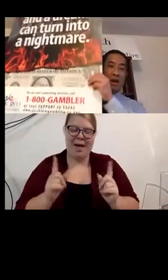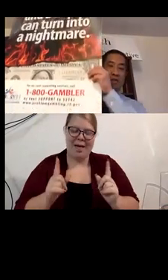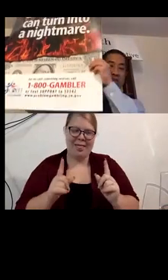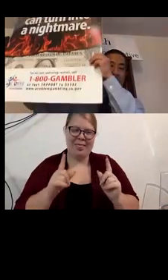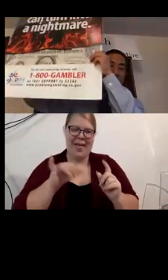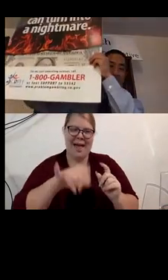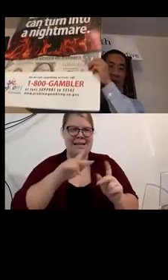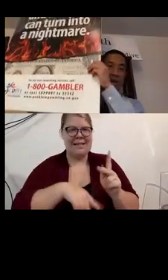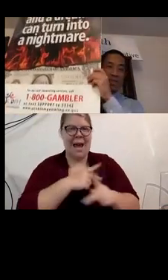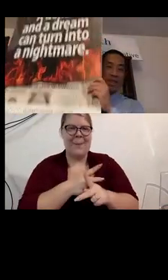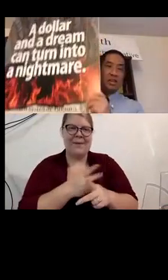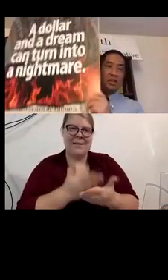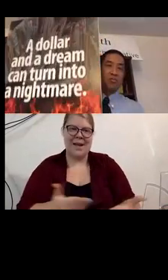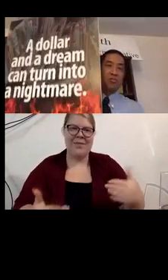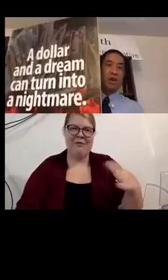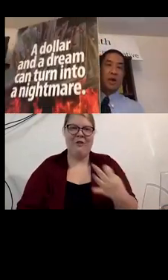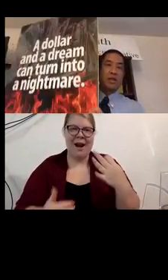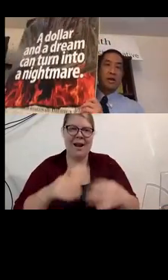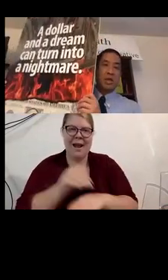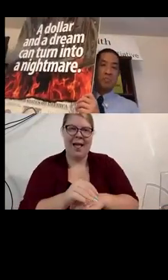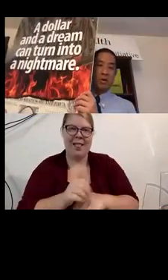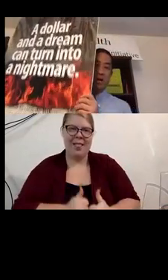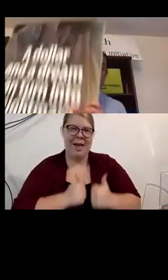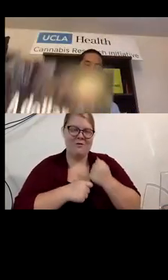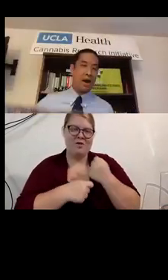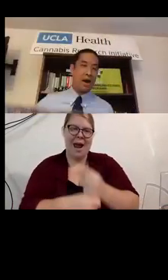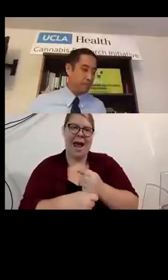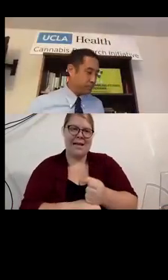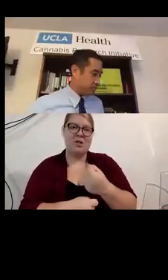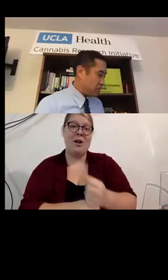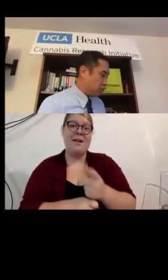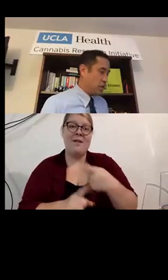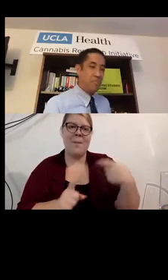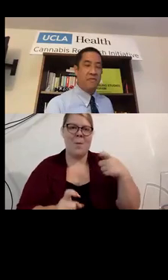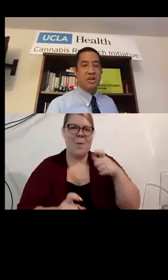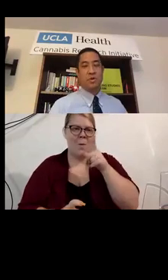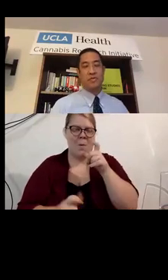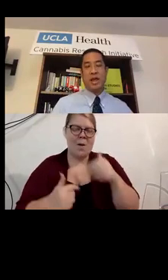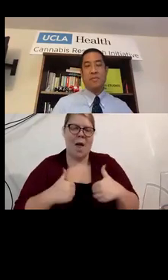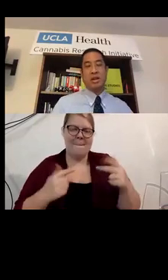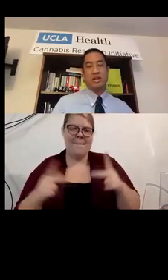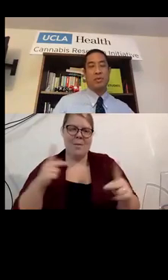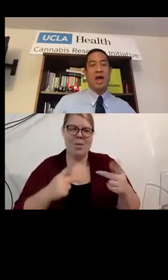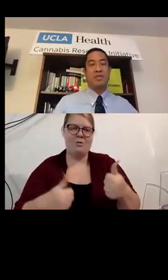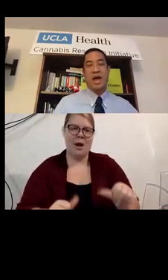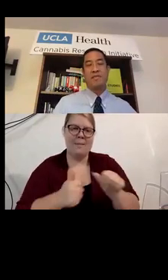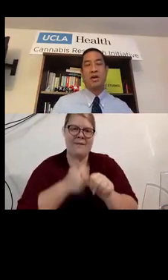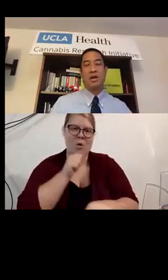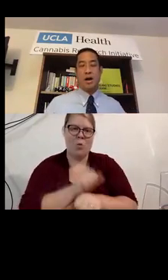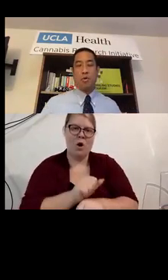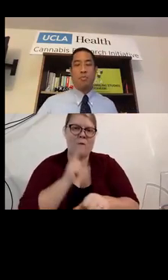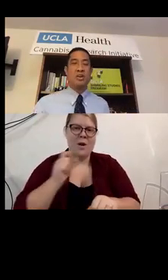Night Live creates, right? These are created by young people doing that prevention work for gambling. I think we have to